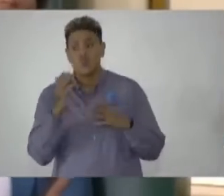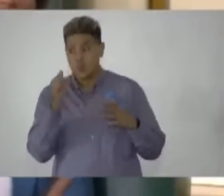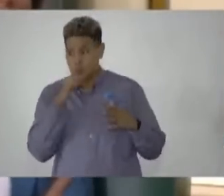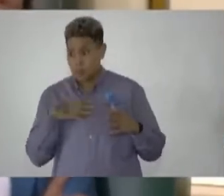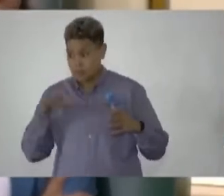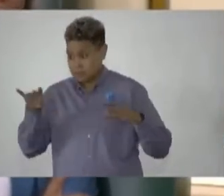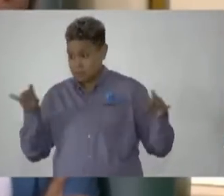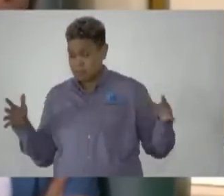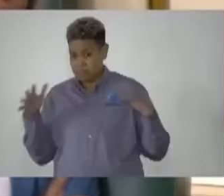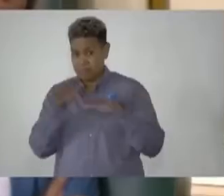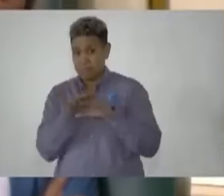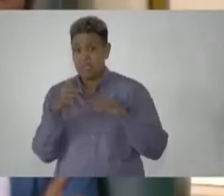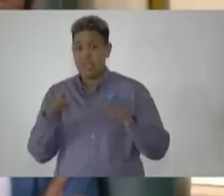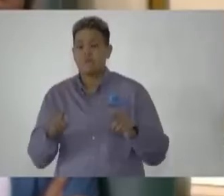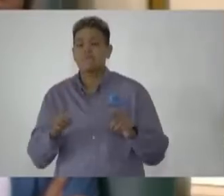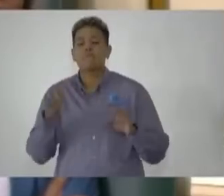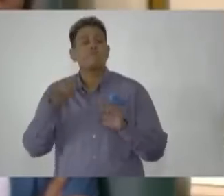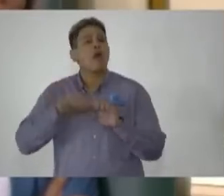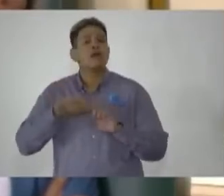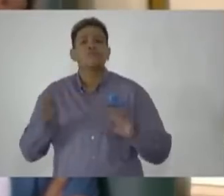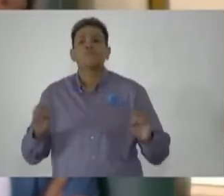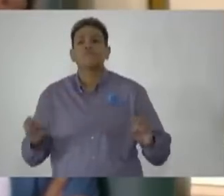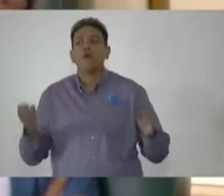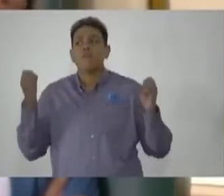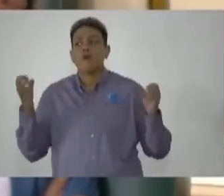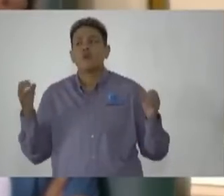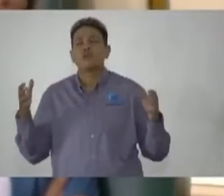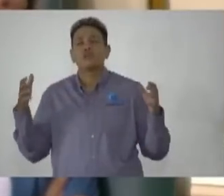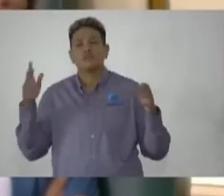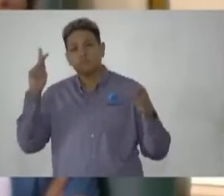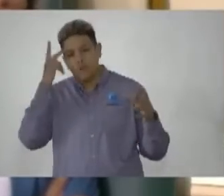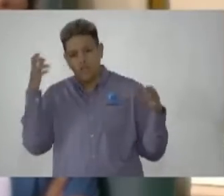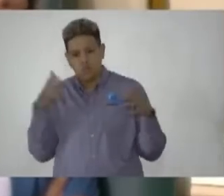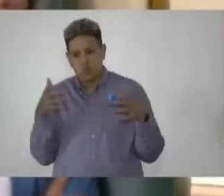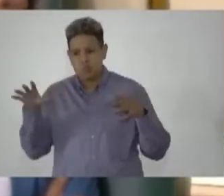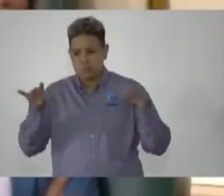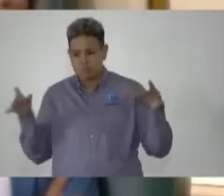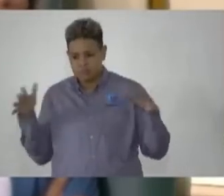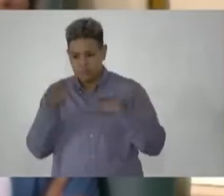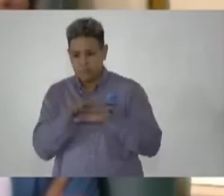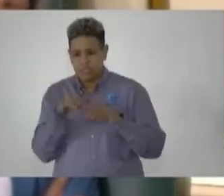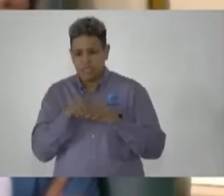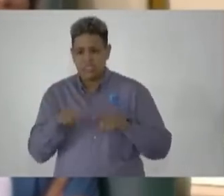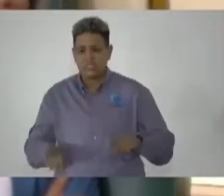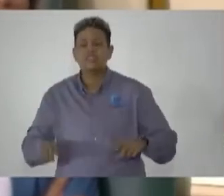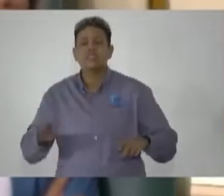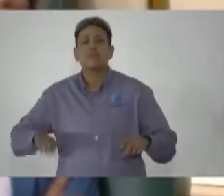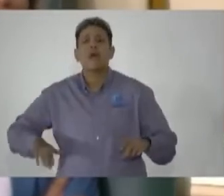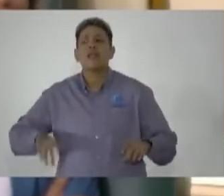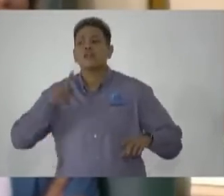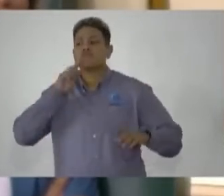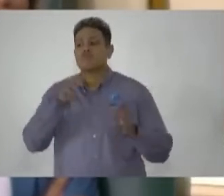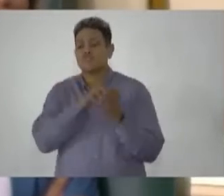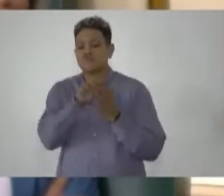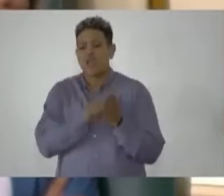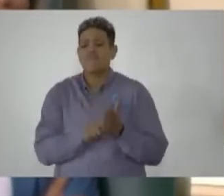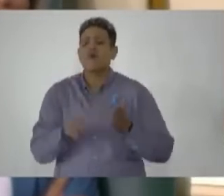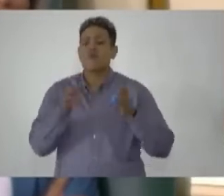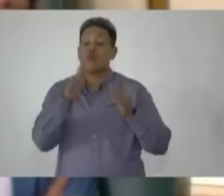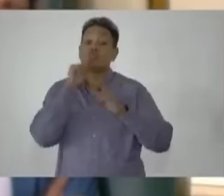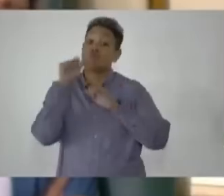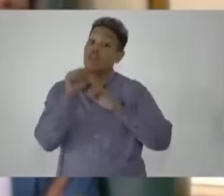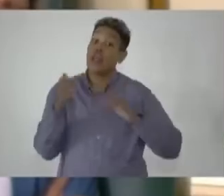caucus, bipartisan or multi-party caucus, given this, that it is drafted in a way to